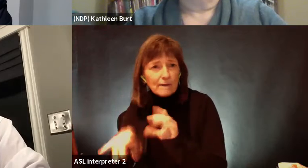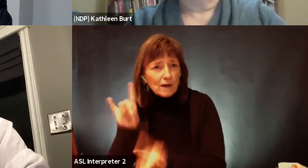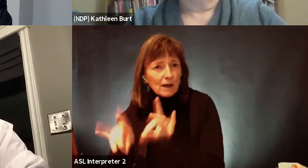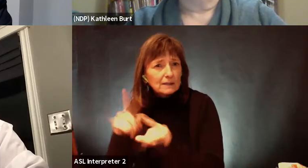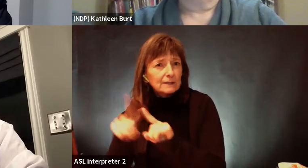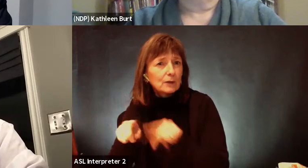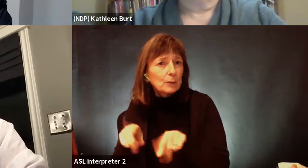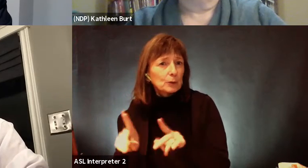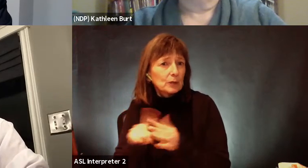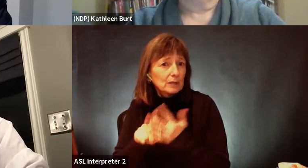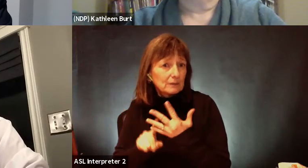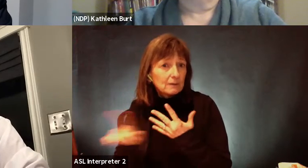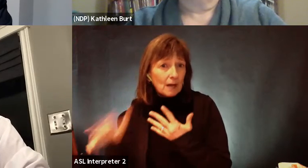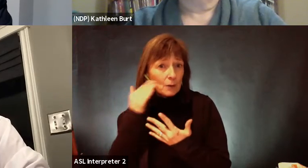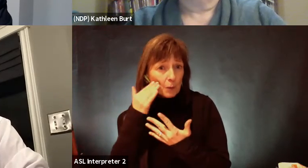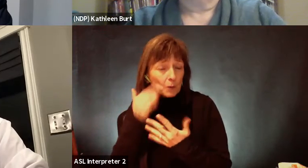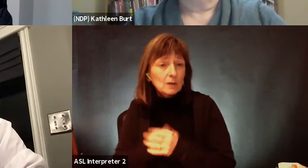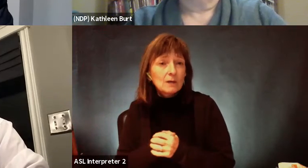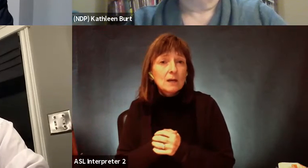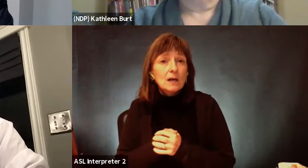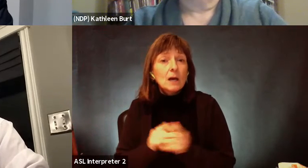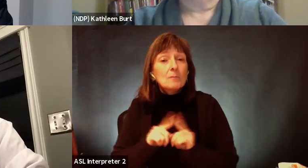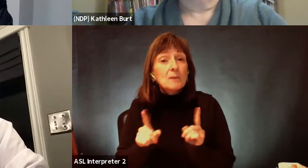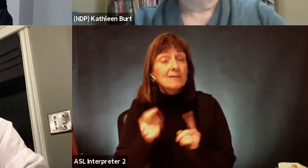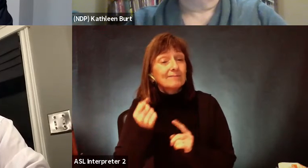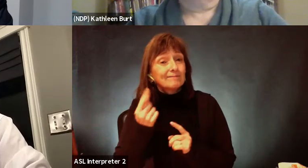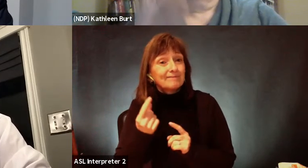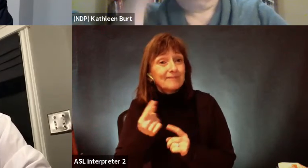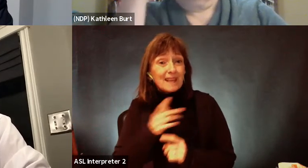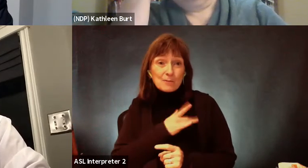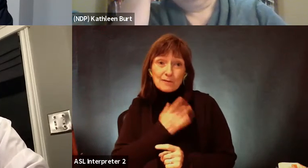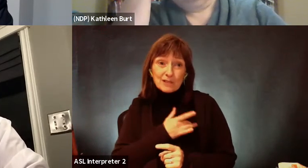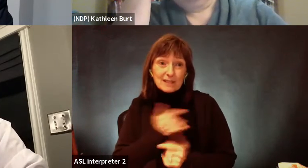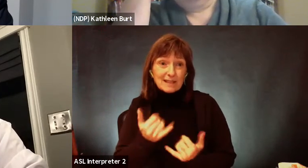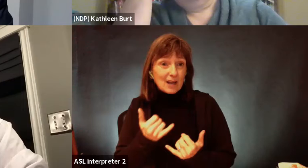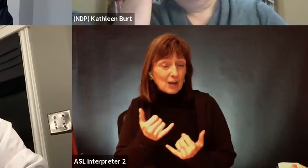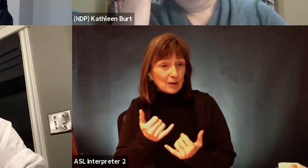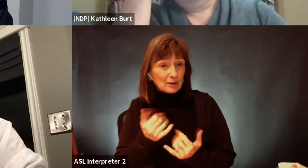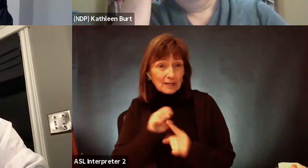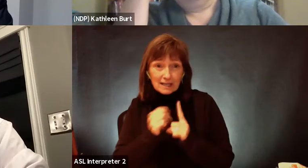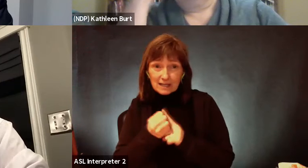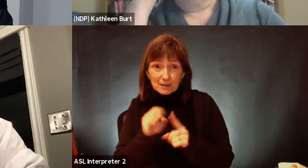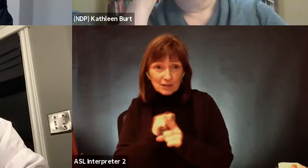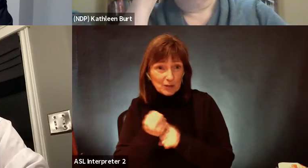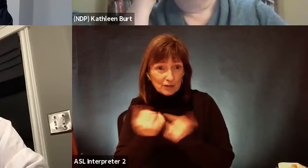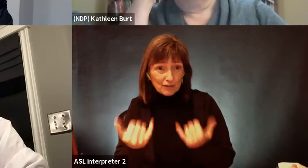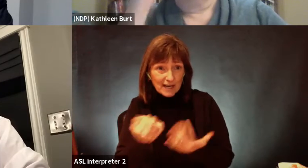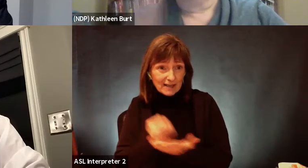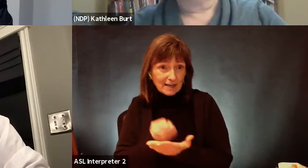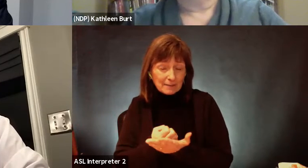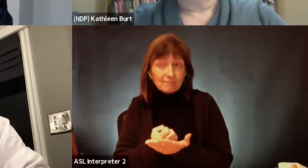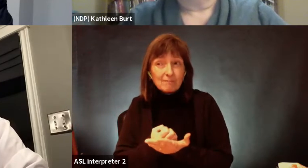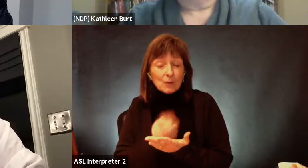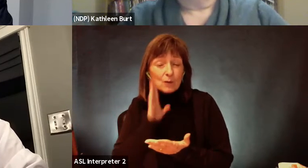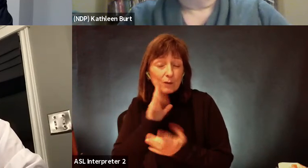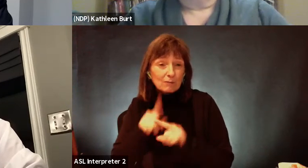finish with this. Due to the fiscal situation of our province, we will rely heavily on the federal government and